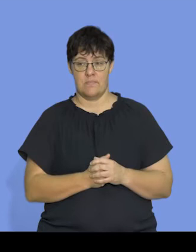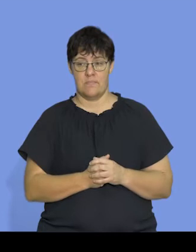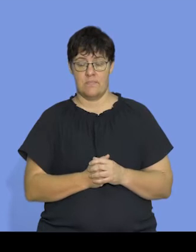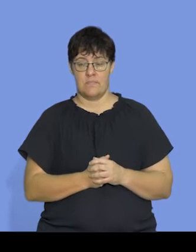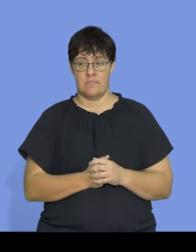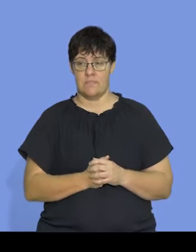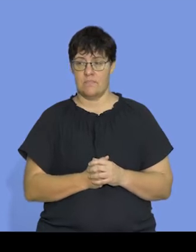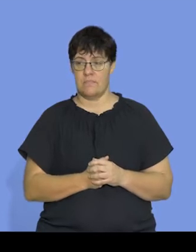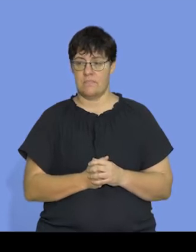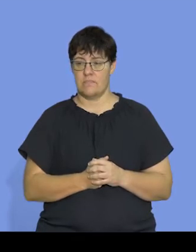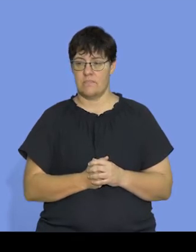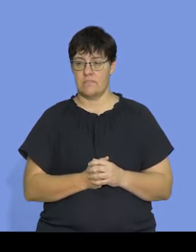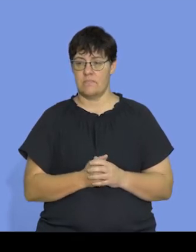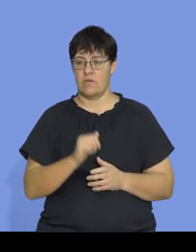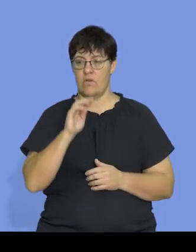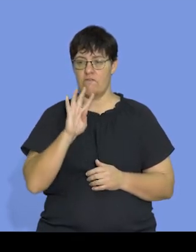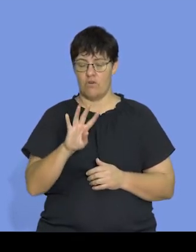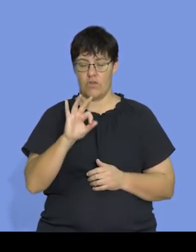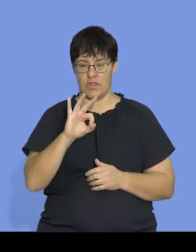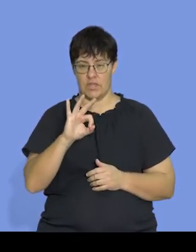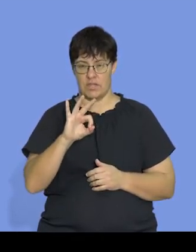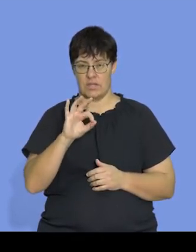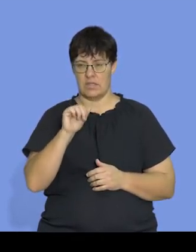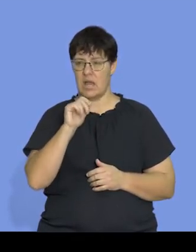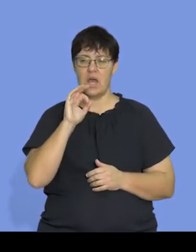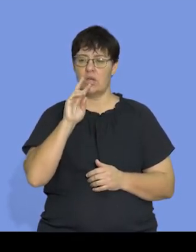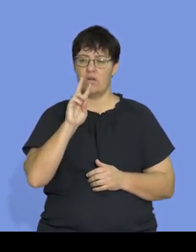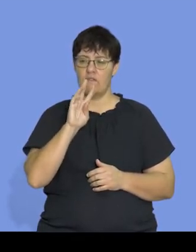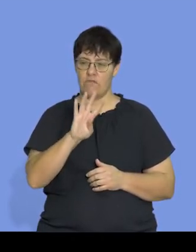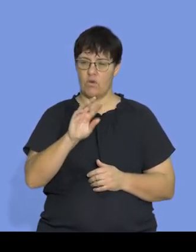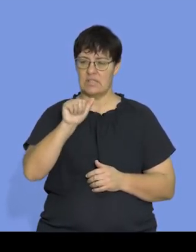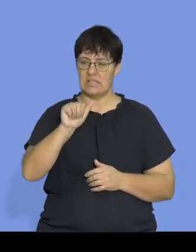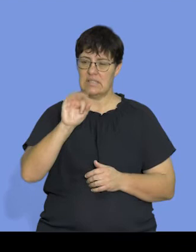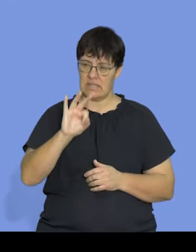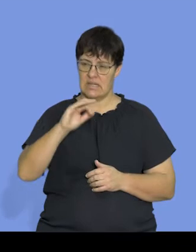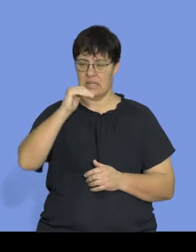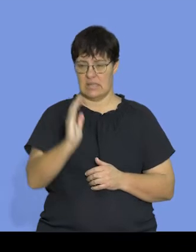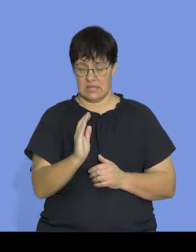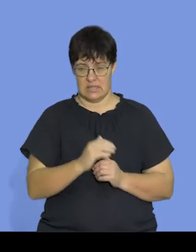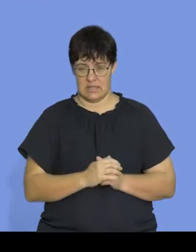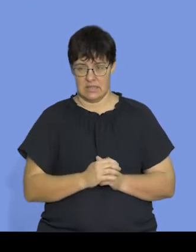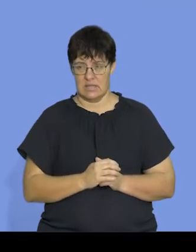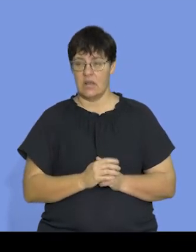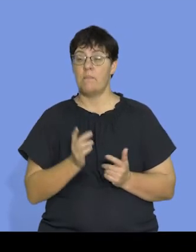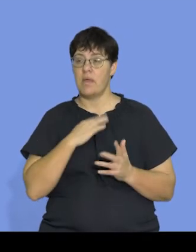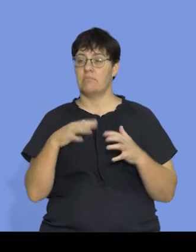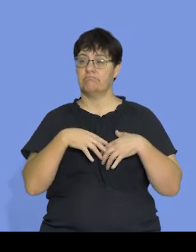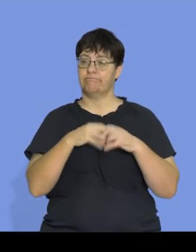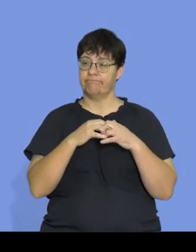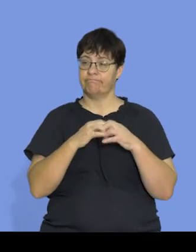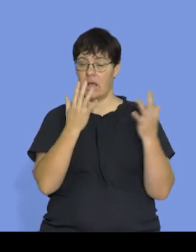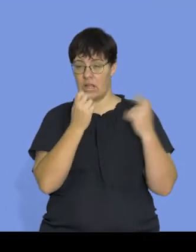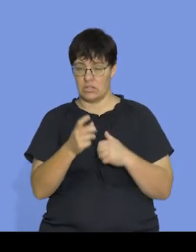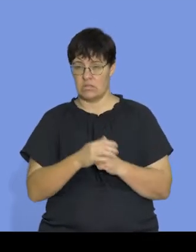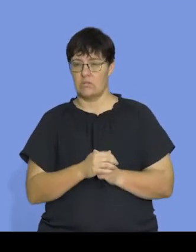that's 463. 463 kilojoules per mole. So if we also do that calculation, what do we